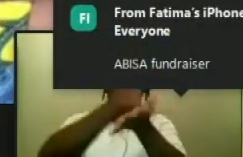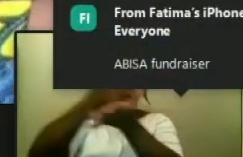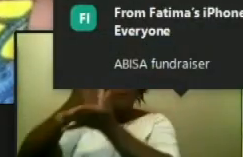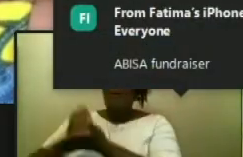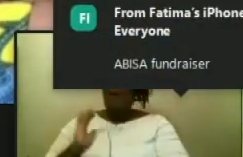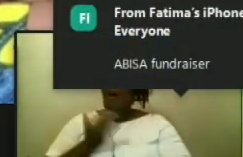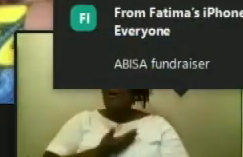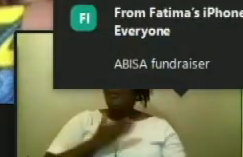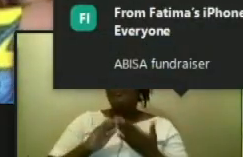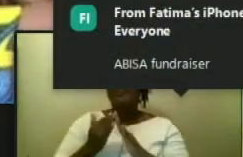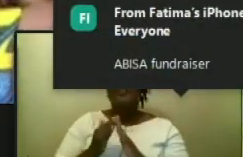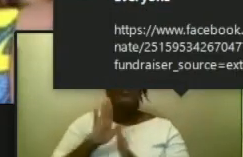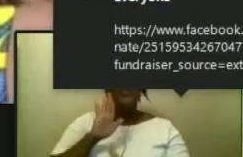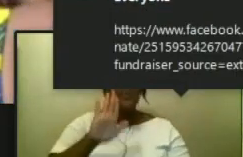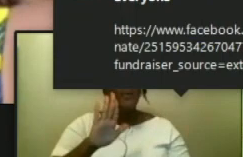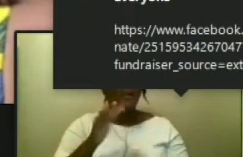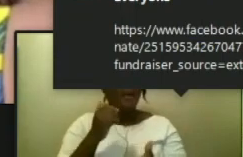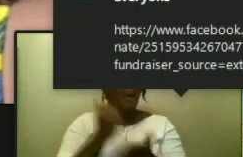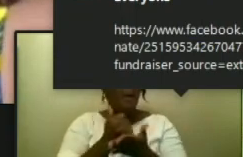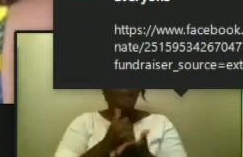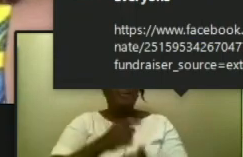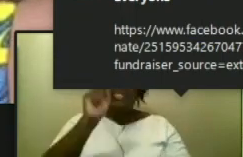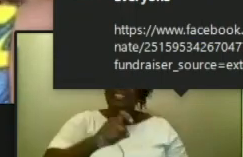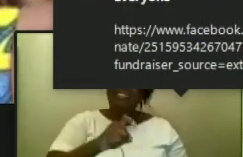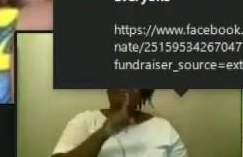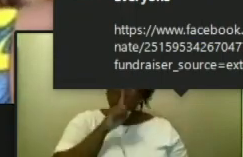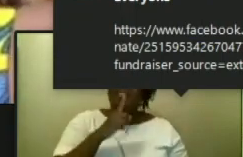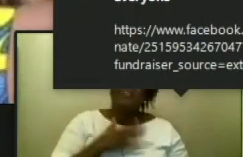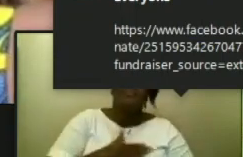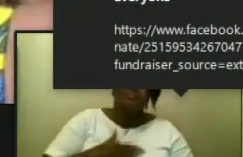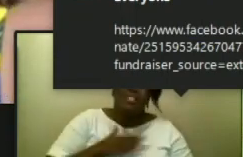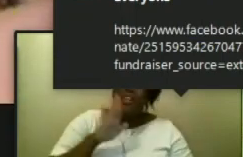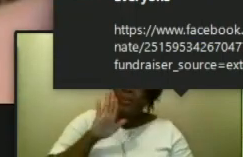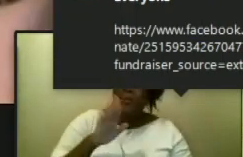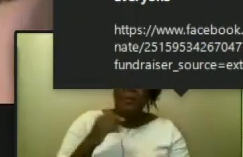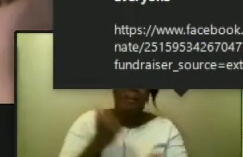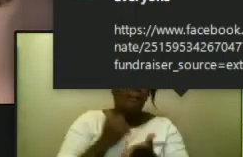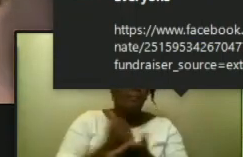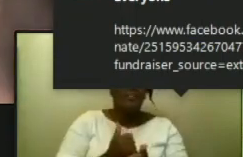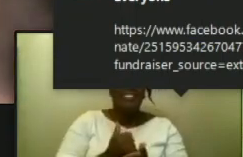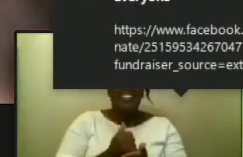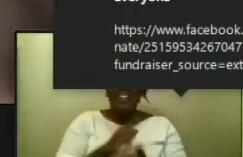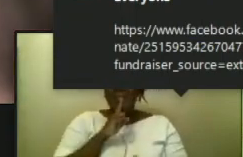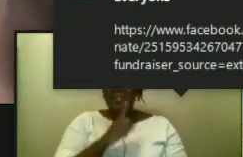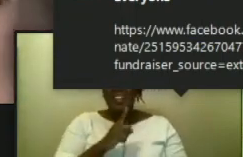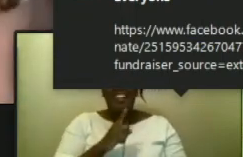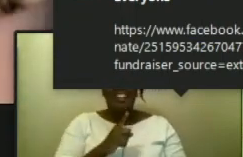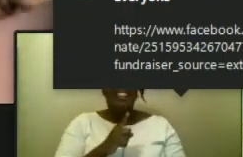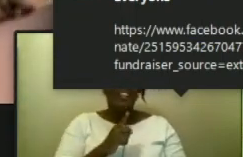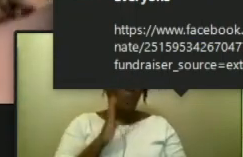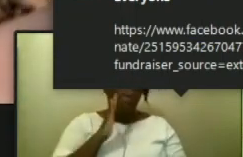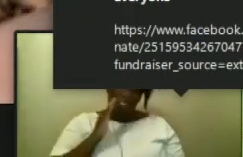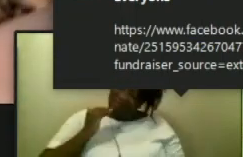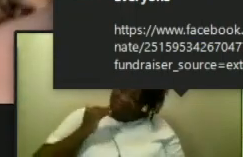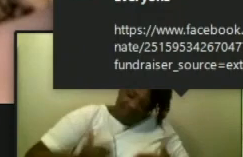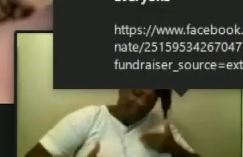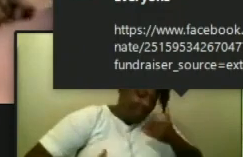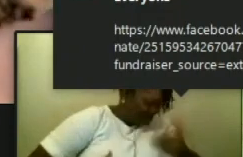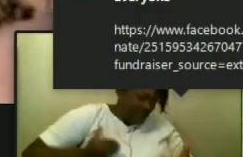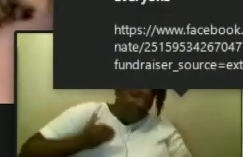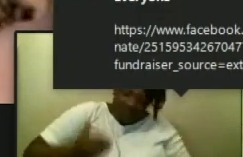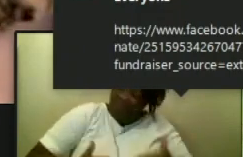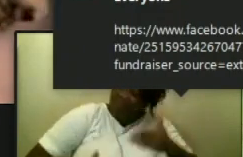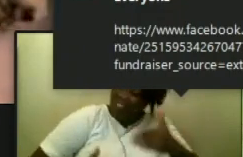communities. Your help is needed. Your help is appreciated. And we continue to move on in this time